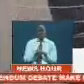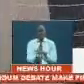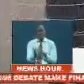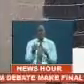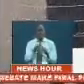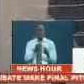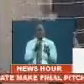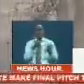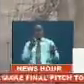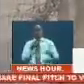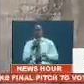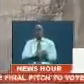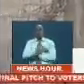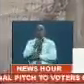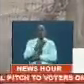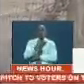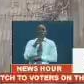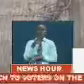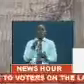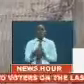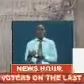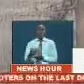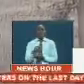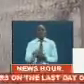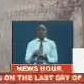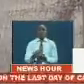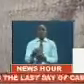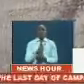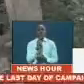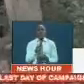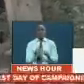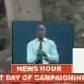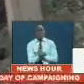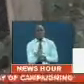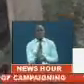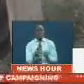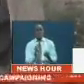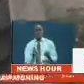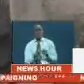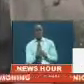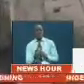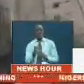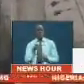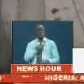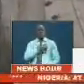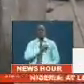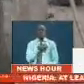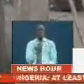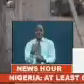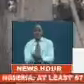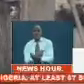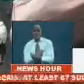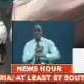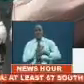the side of the border and extort monies from people who use them in and out of the two countries. This, according